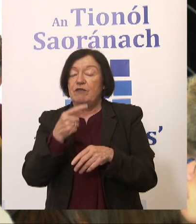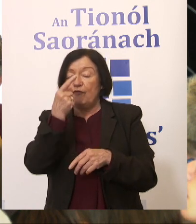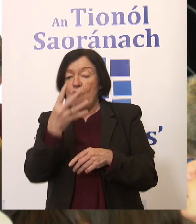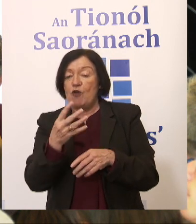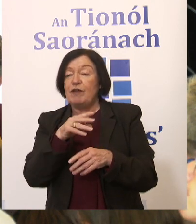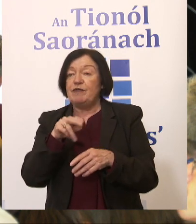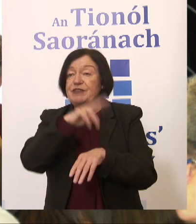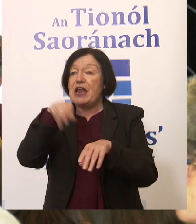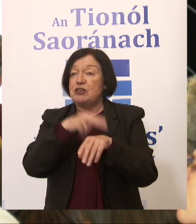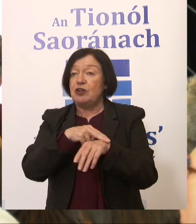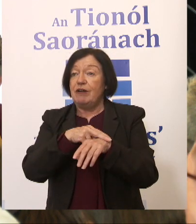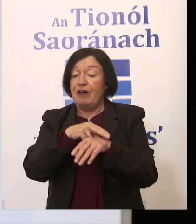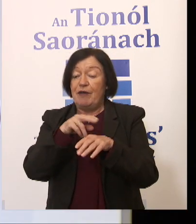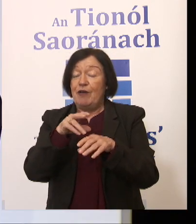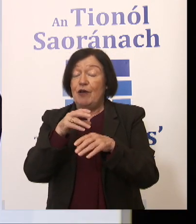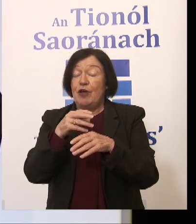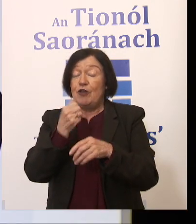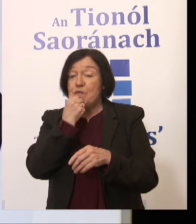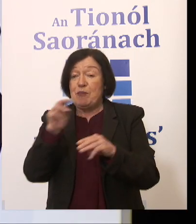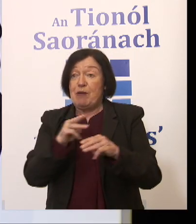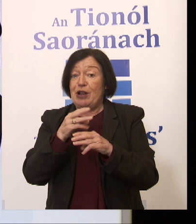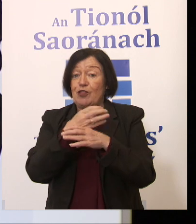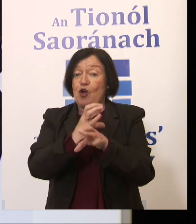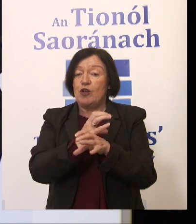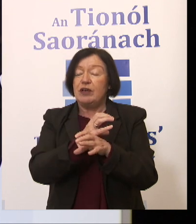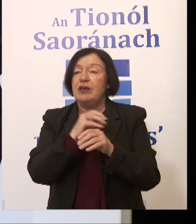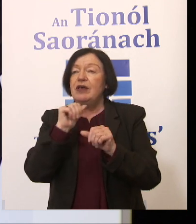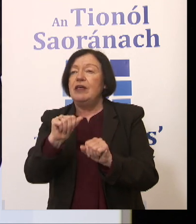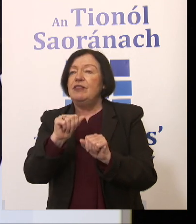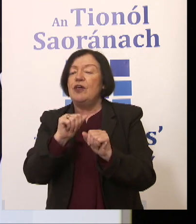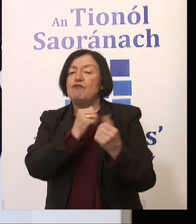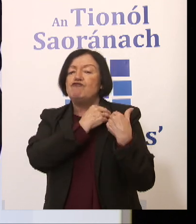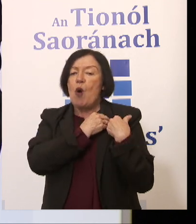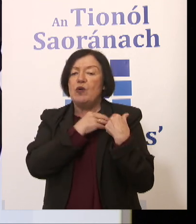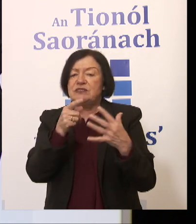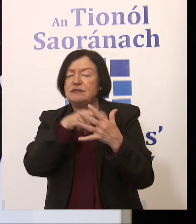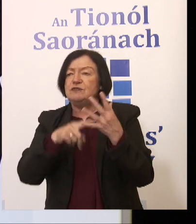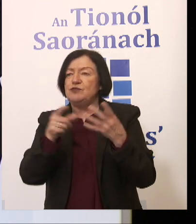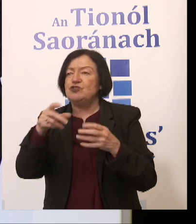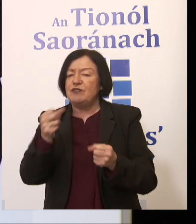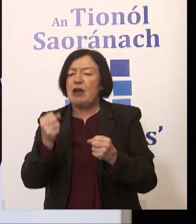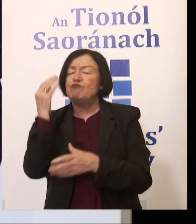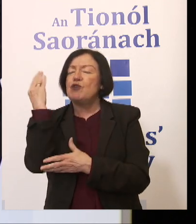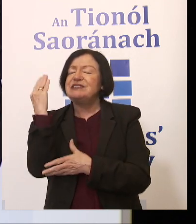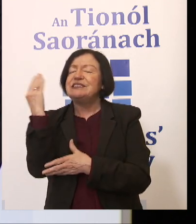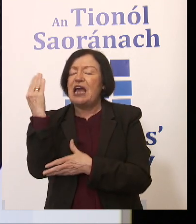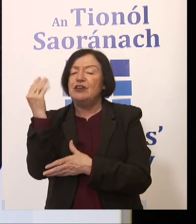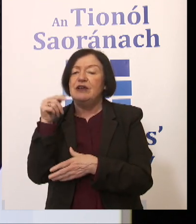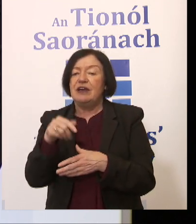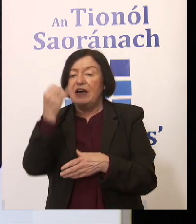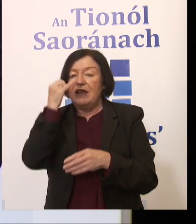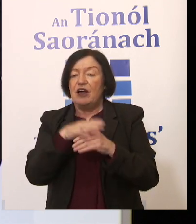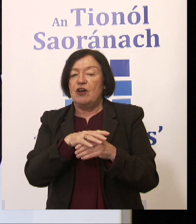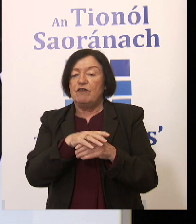population and all of that. The functions in local authorities, I'm sure you've had presentations on this, but there's this idea of the